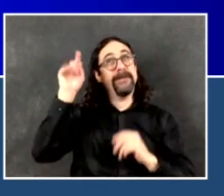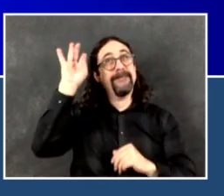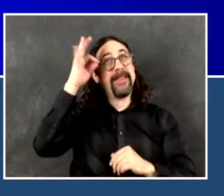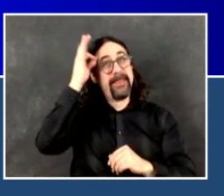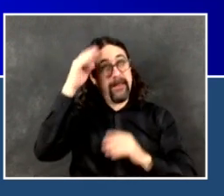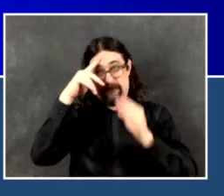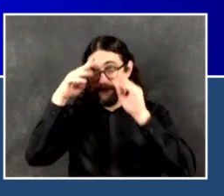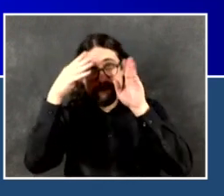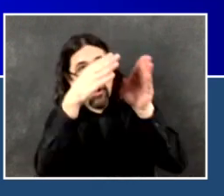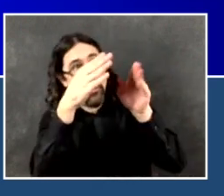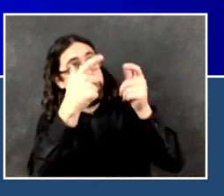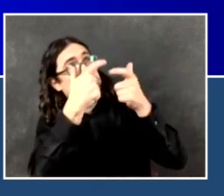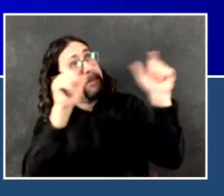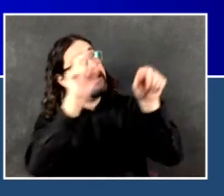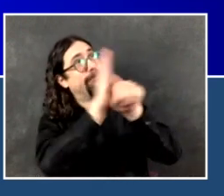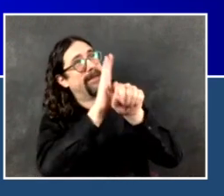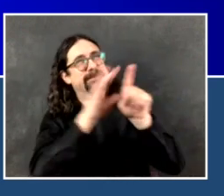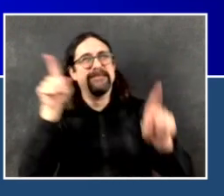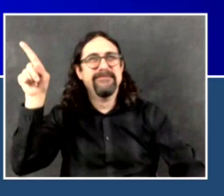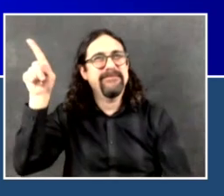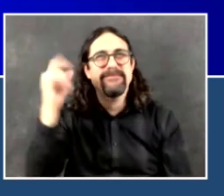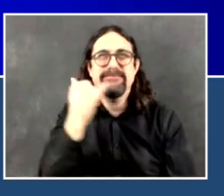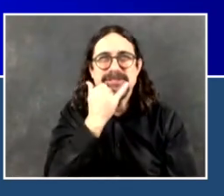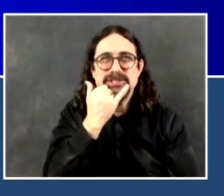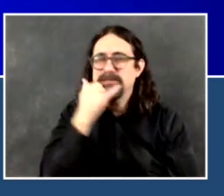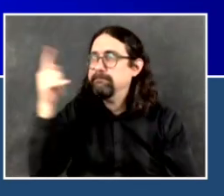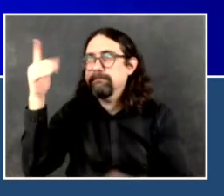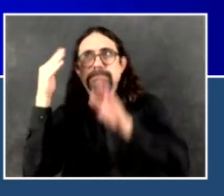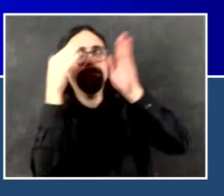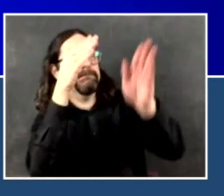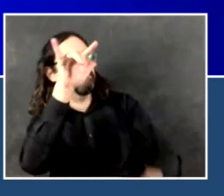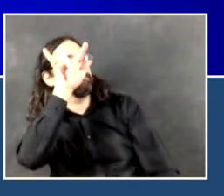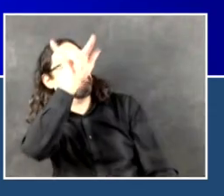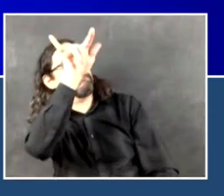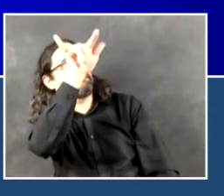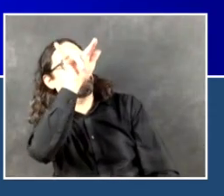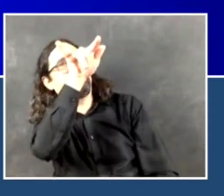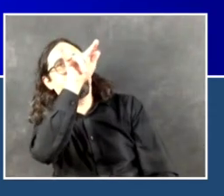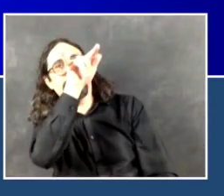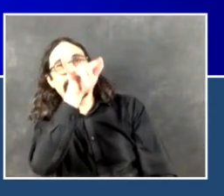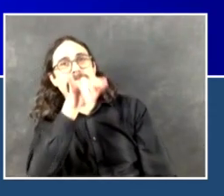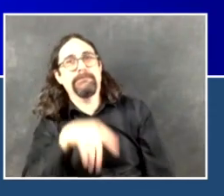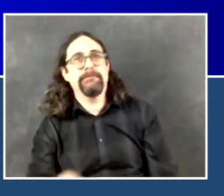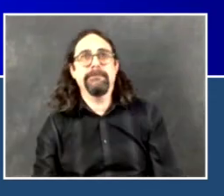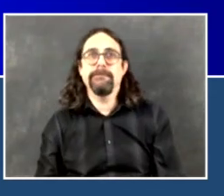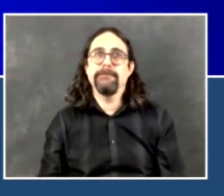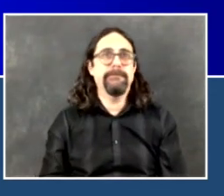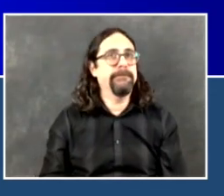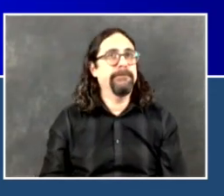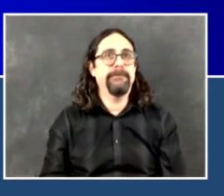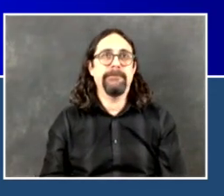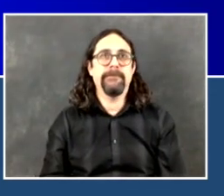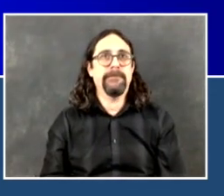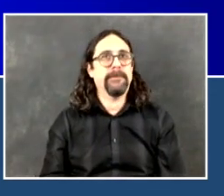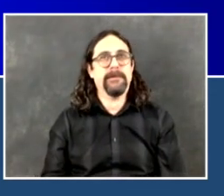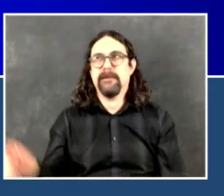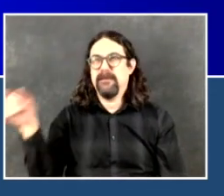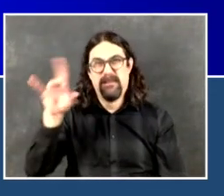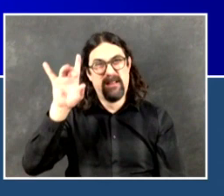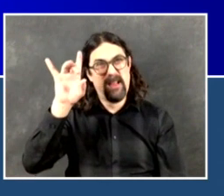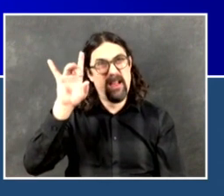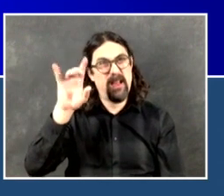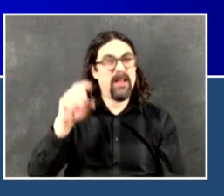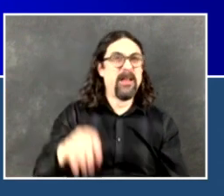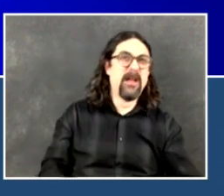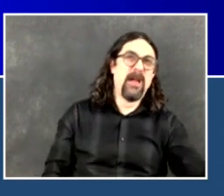airlines, $58 billion, than to focus on cities and states and working people. These contradictions are now